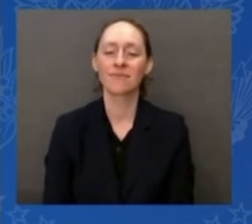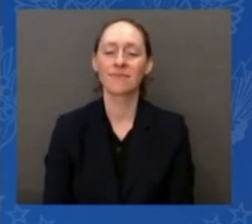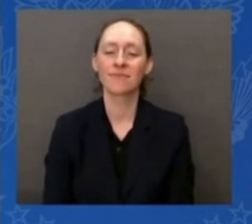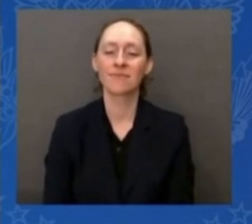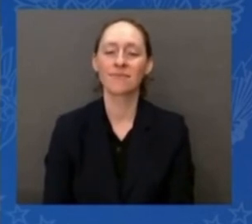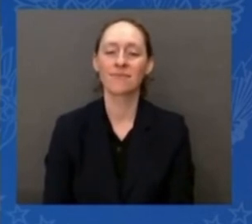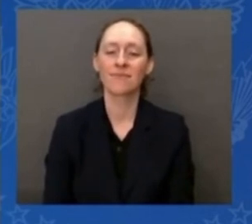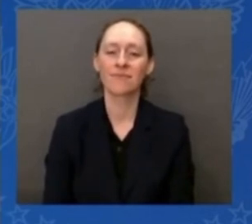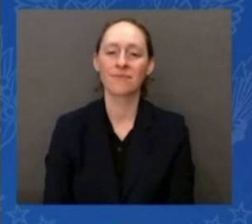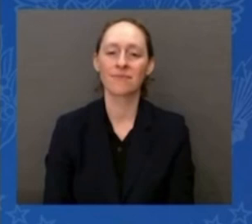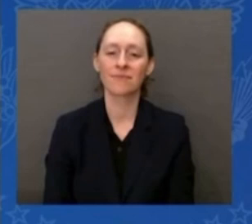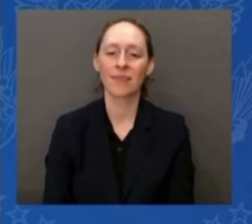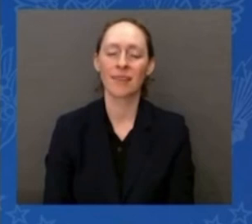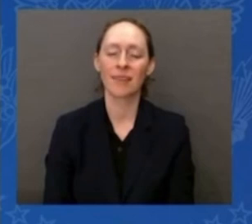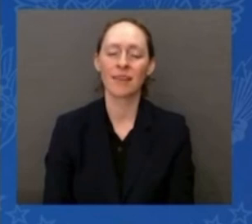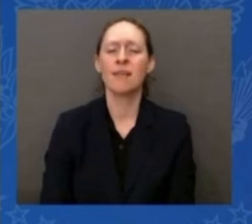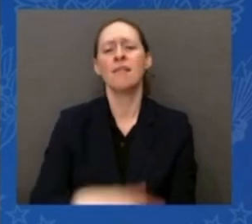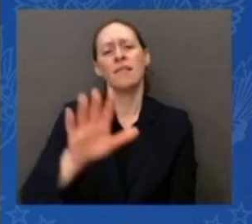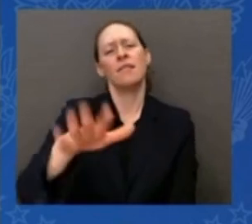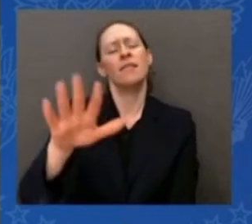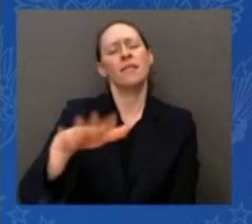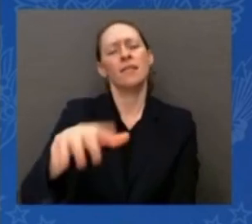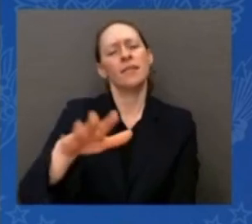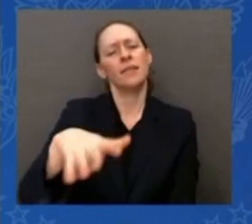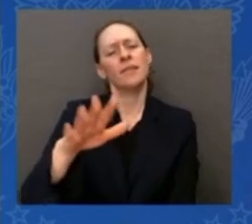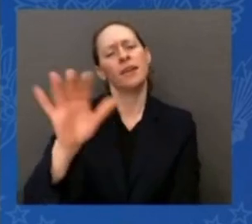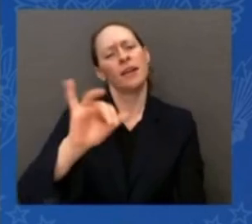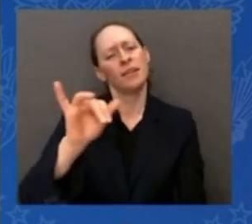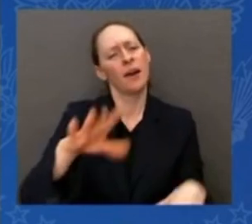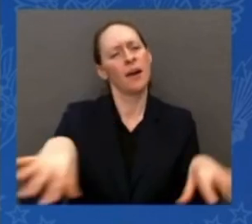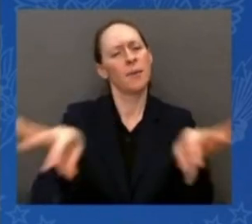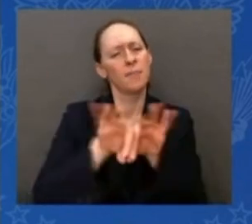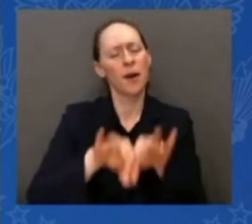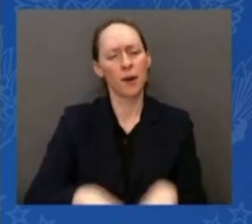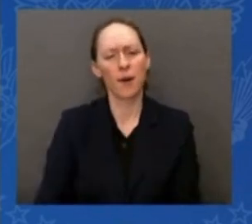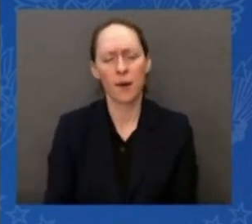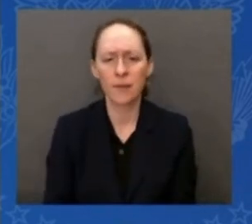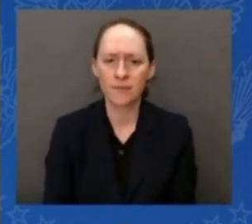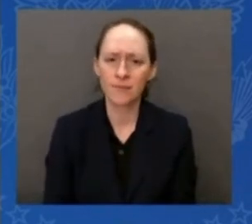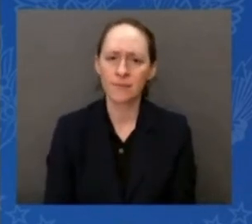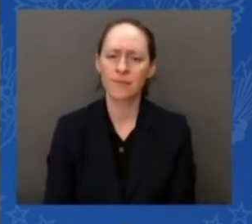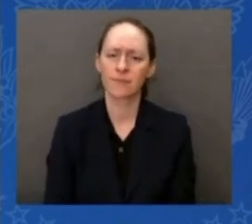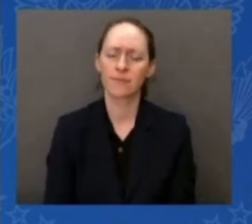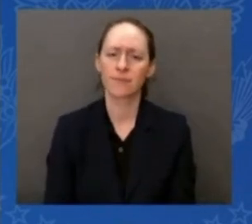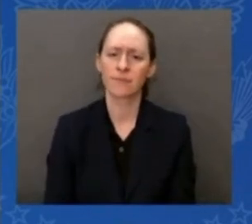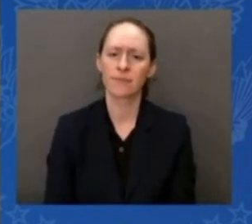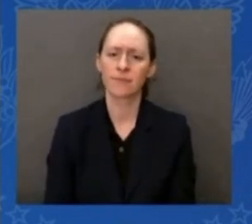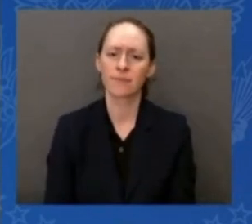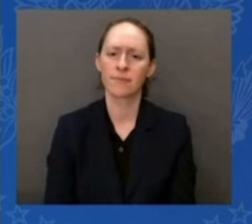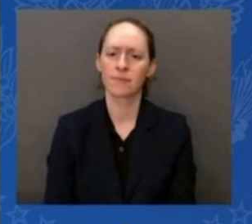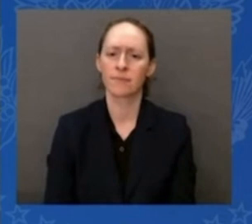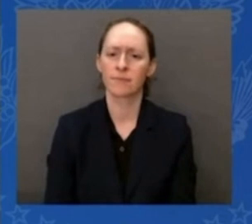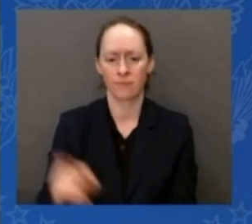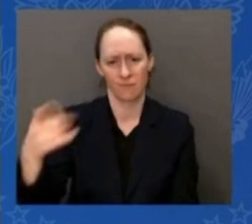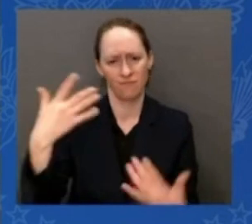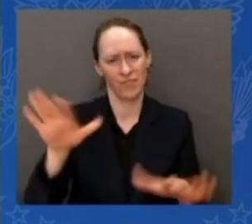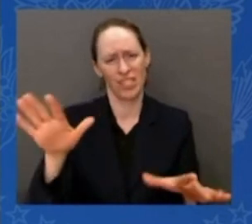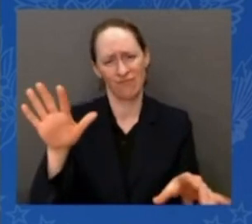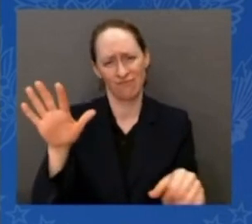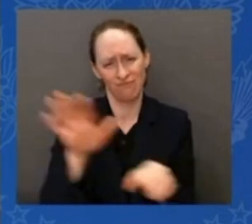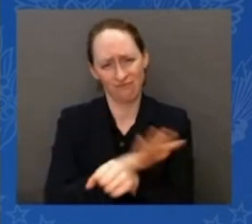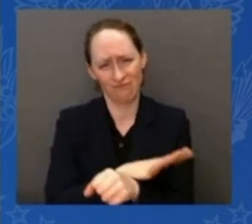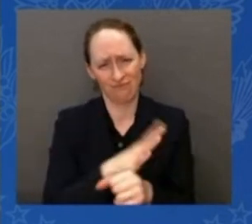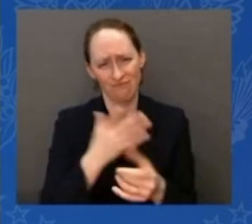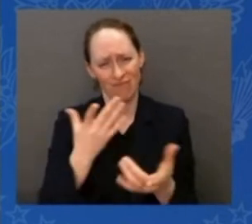I think even more importantly, she's committed to making sure that dream is in the reach of every American. Every American. That's what she's all about. She's going to make sure it